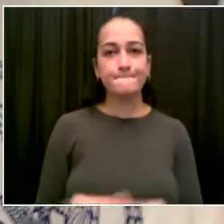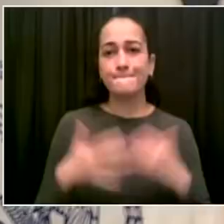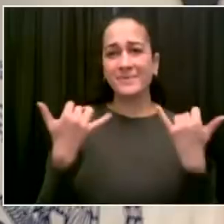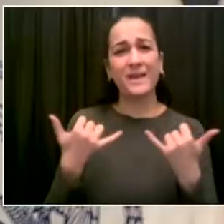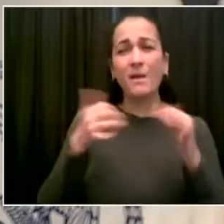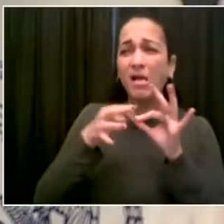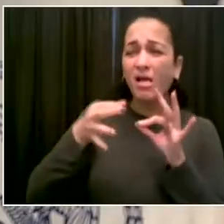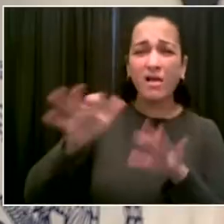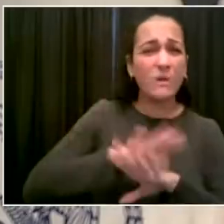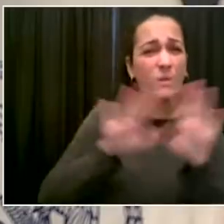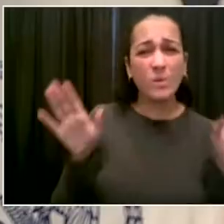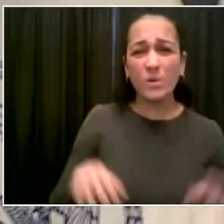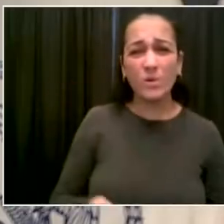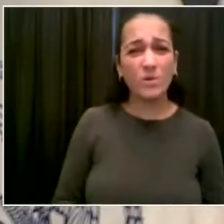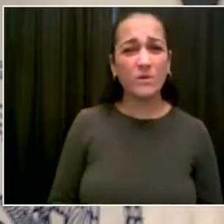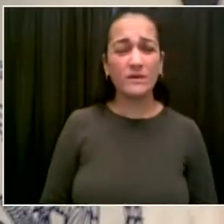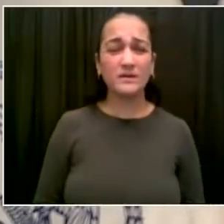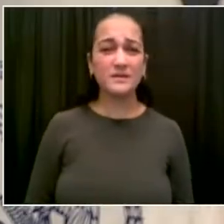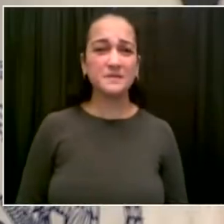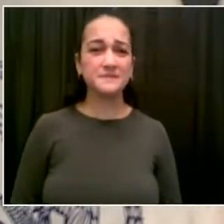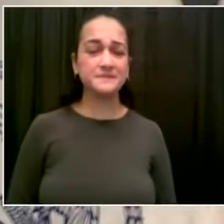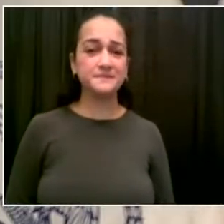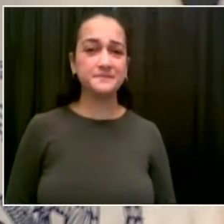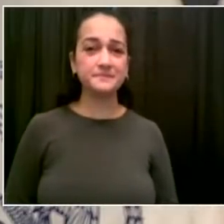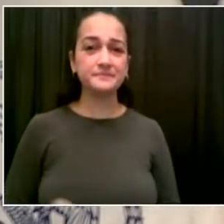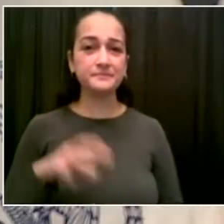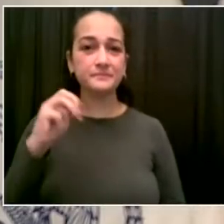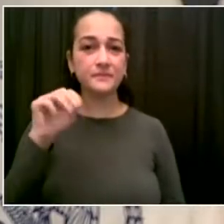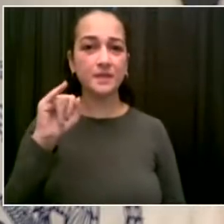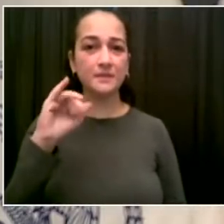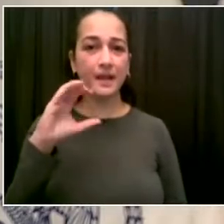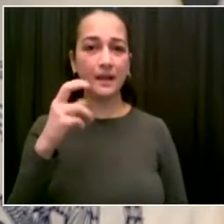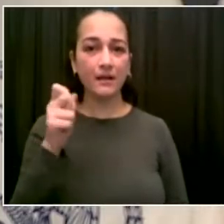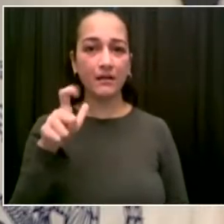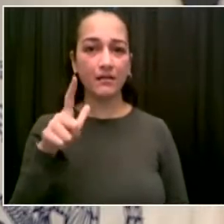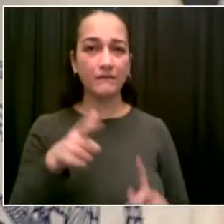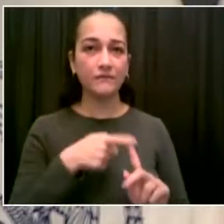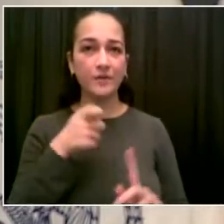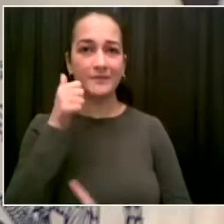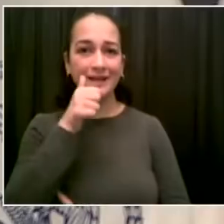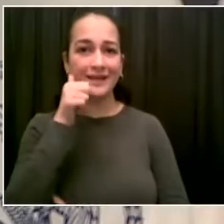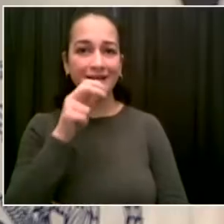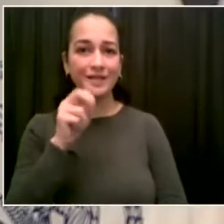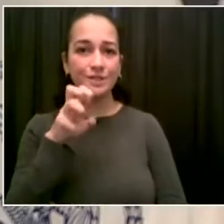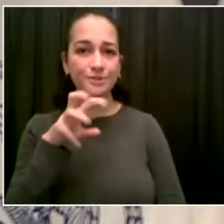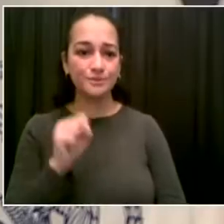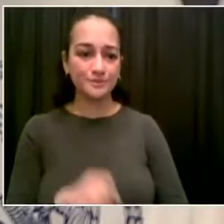from the Daily News. Hey, good morning, Mr. Mayor. How you doing? Good, Michael. How you been?